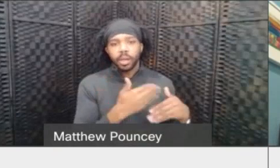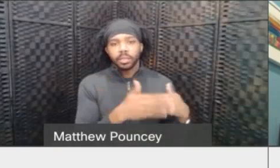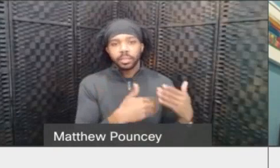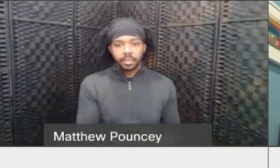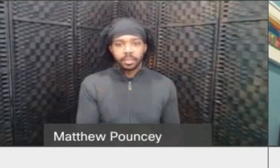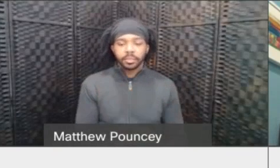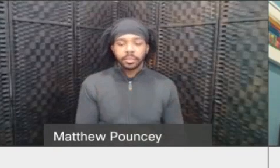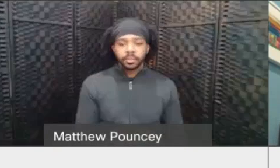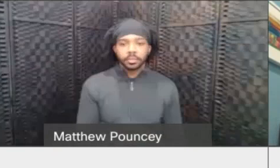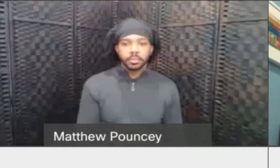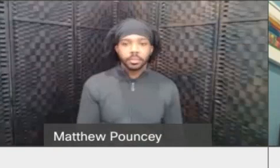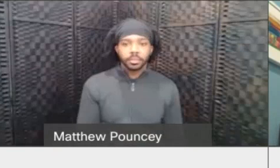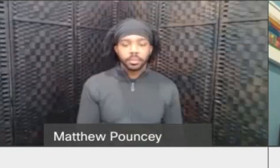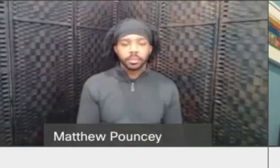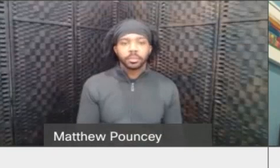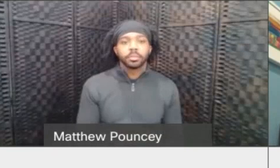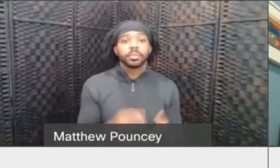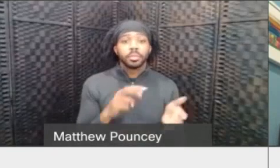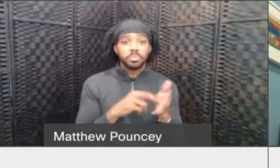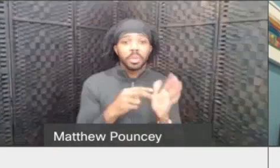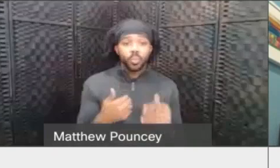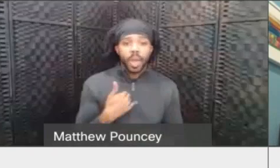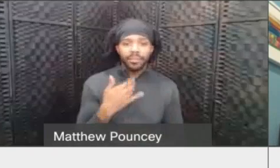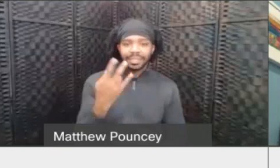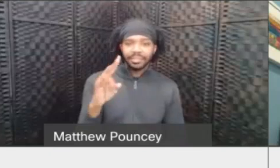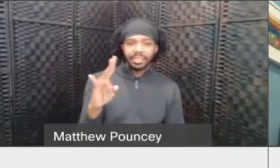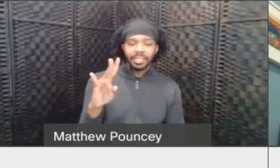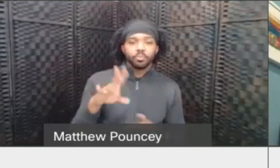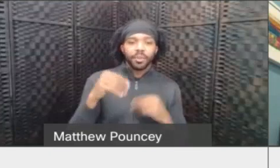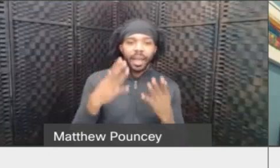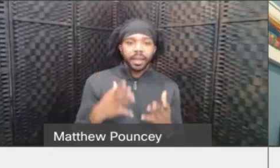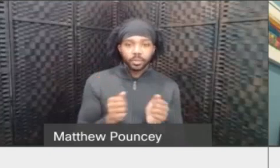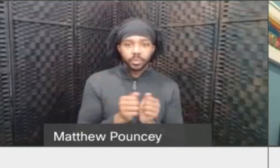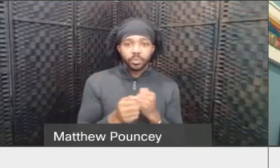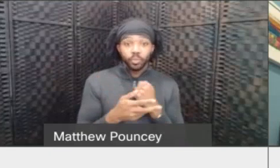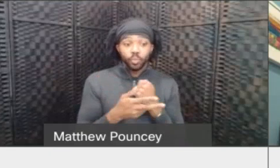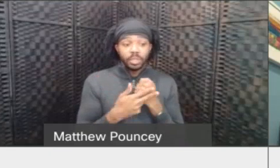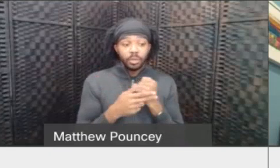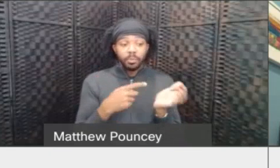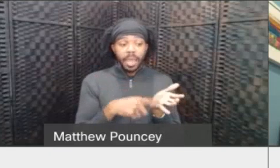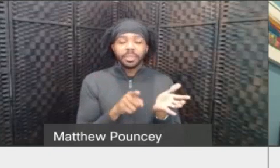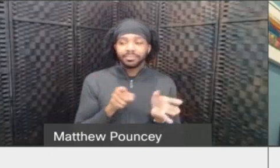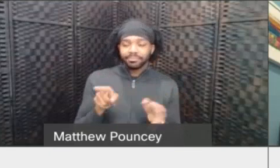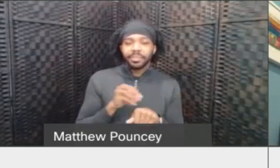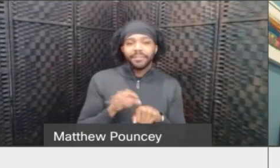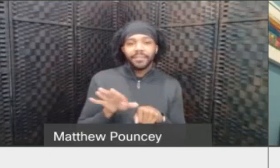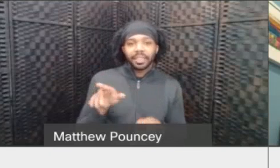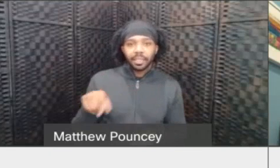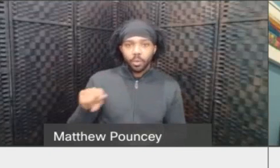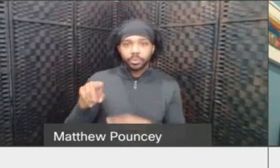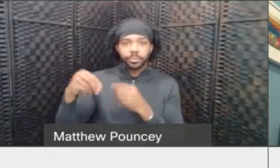So there are 17 providers whose retainer payments were affected by this, and